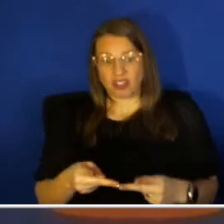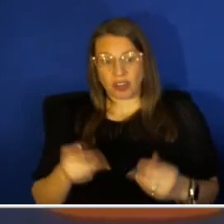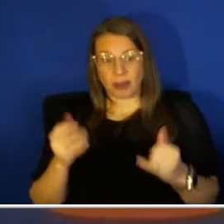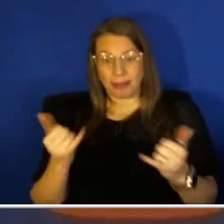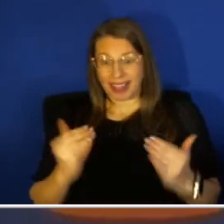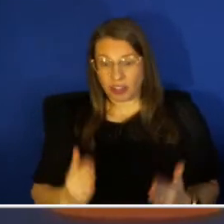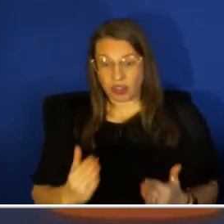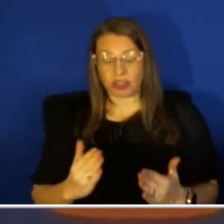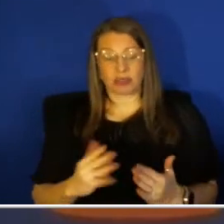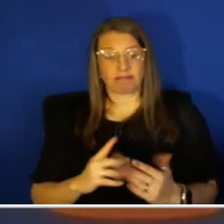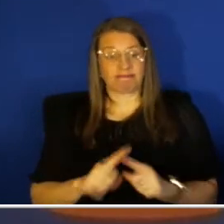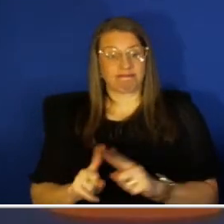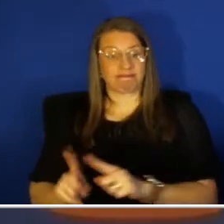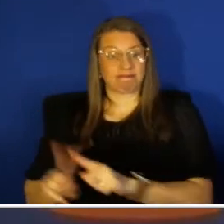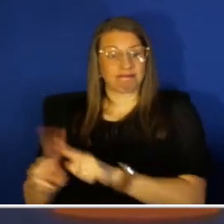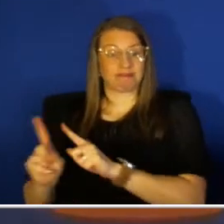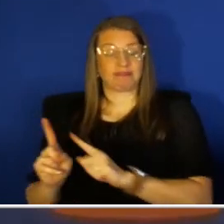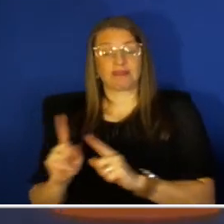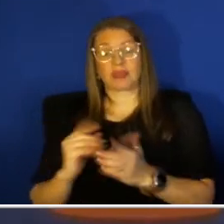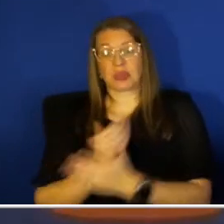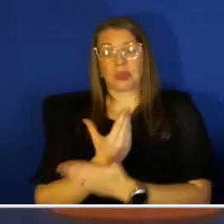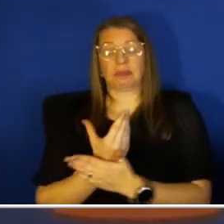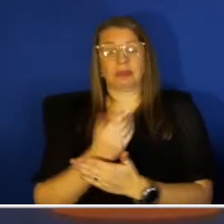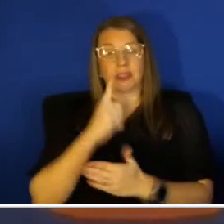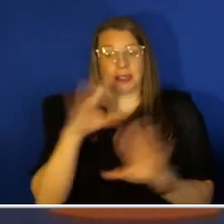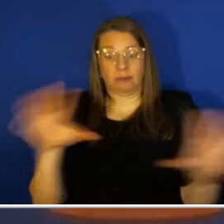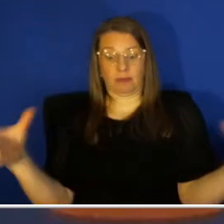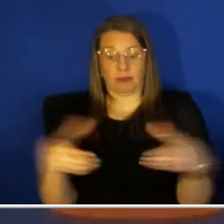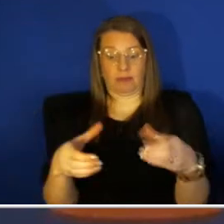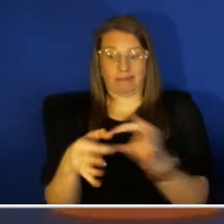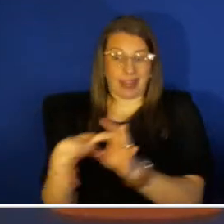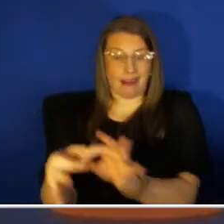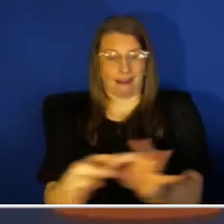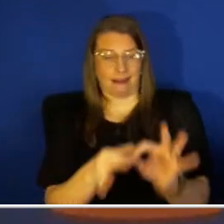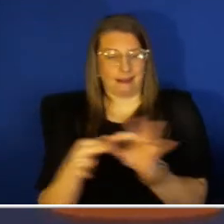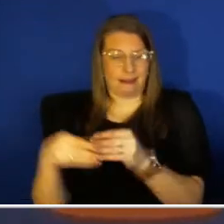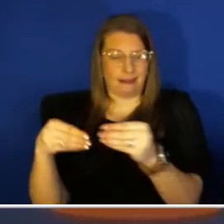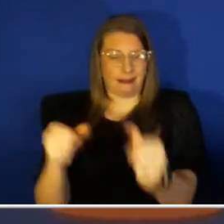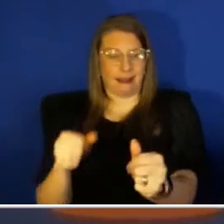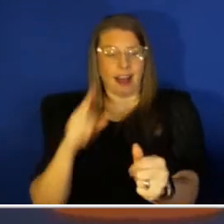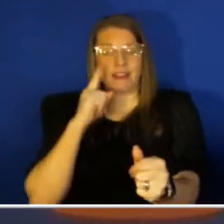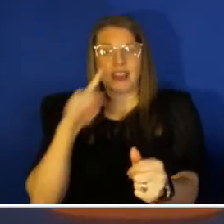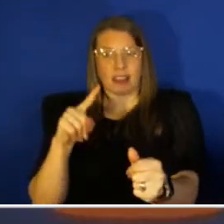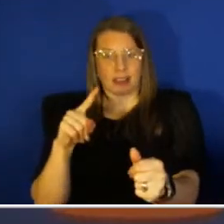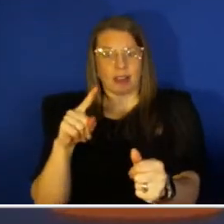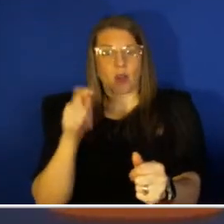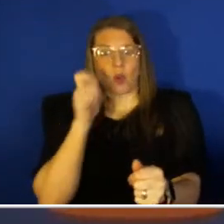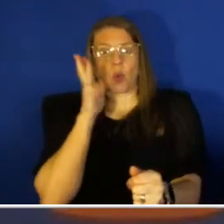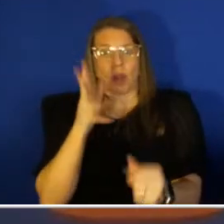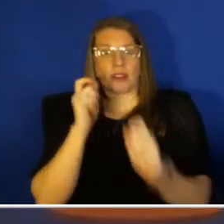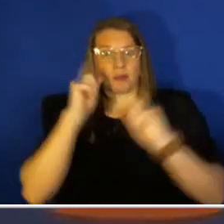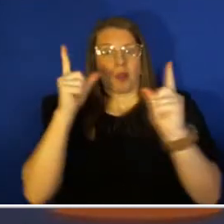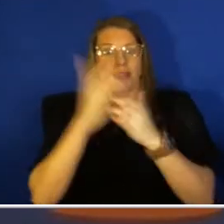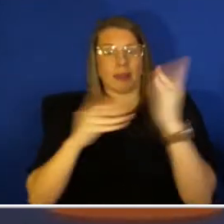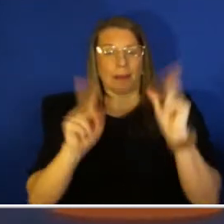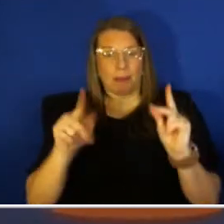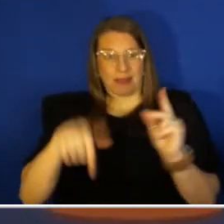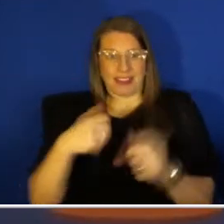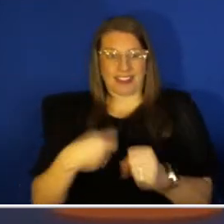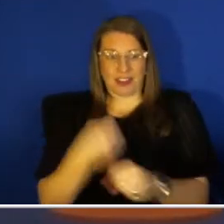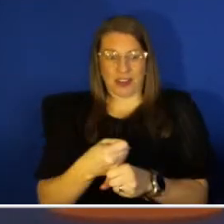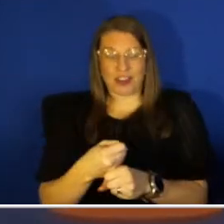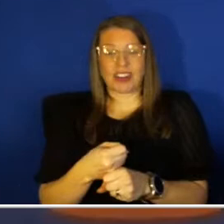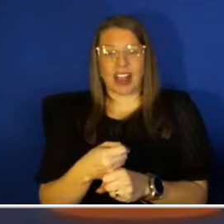and I think if we can get this group to gel together, I think we're going to actually surprise some people this year. That I think, in